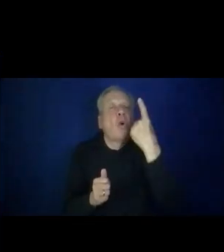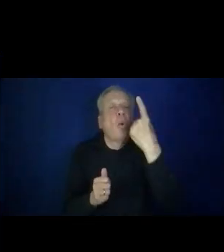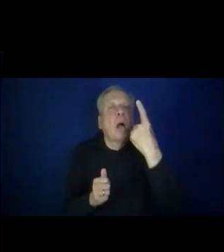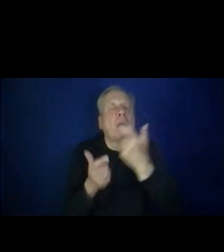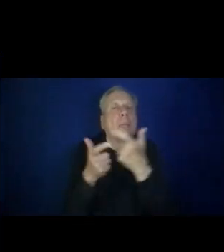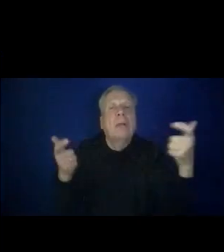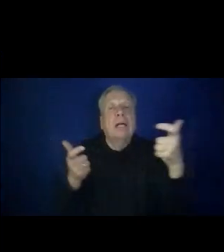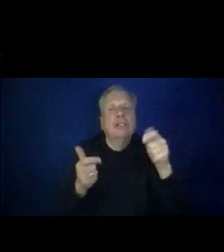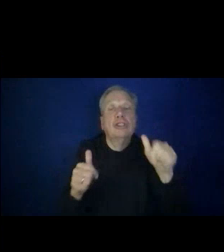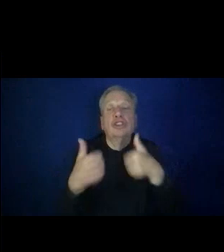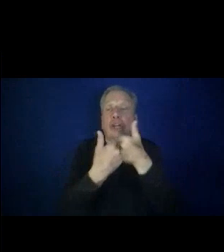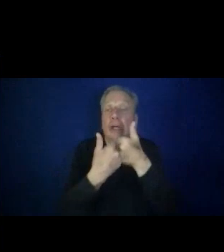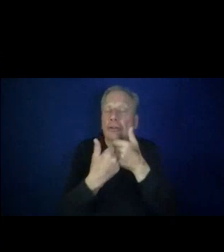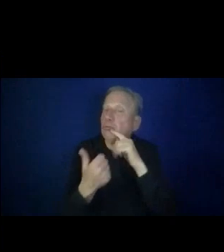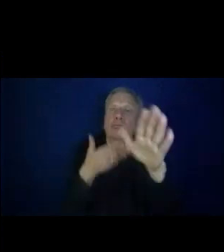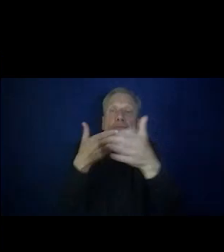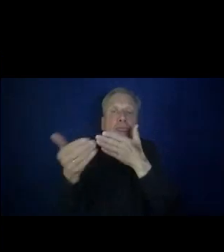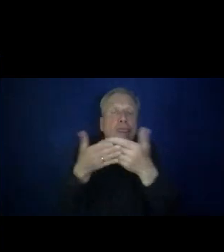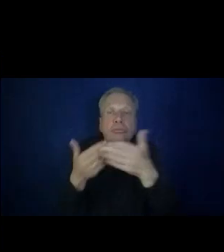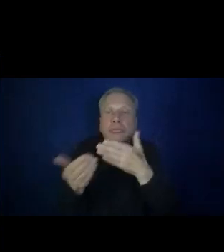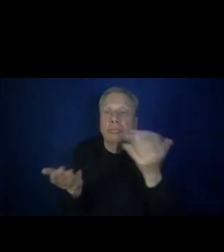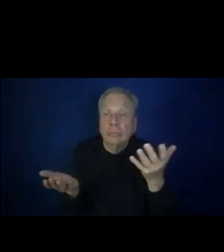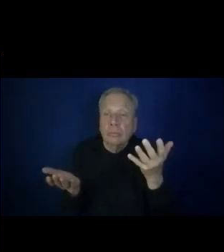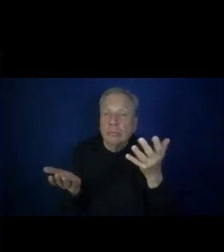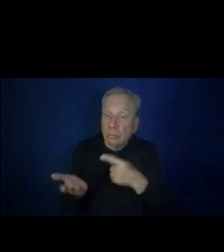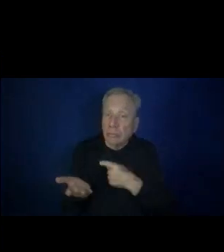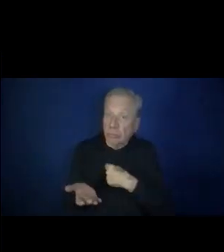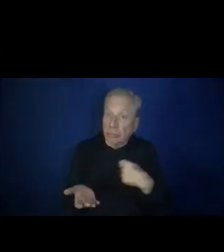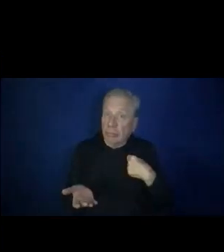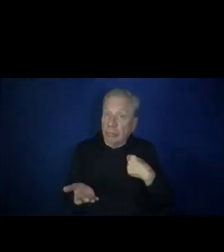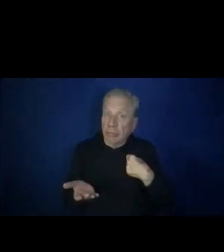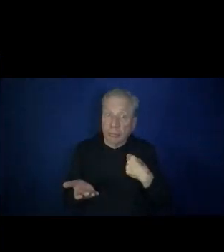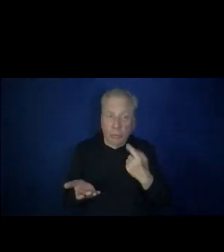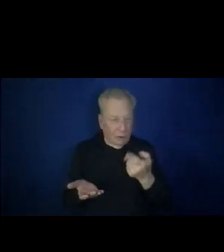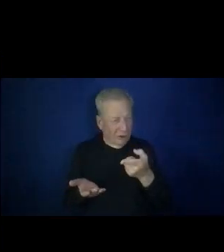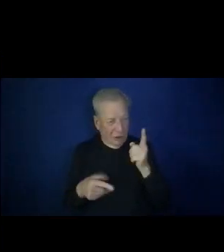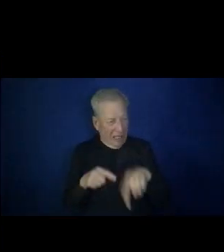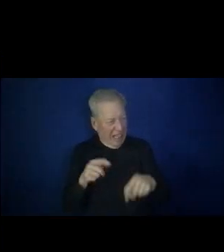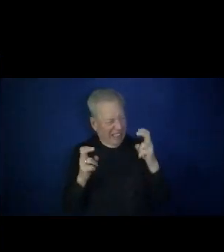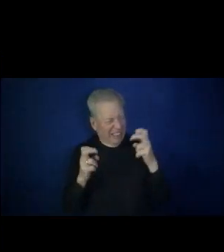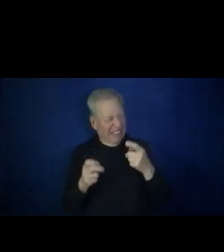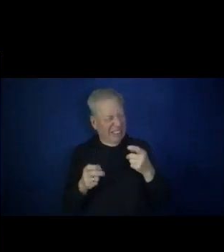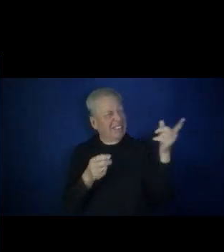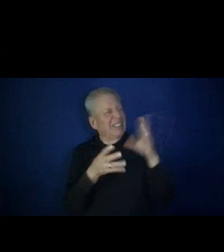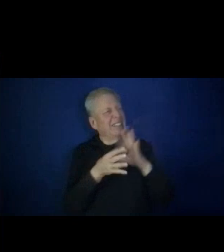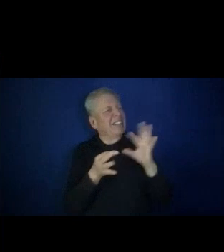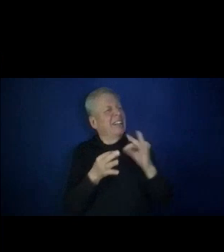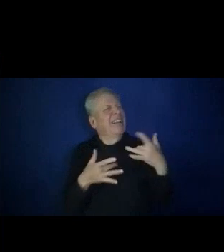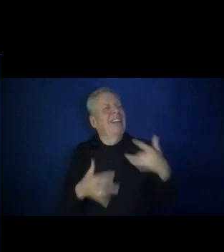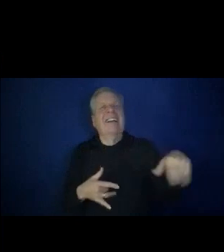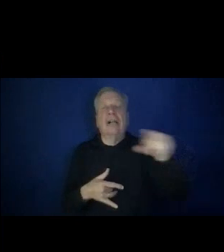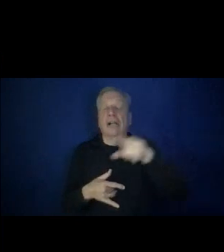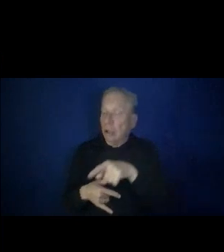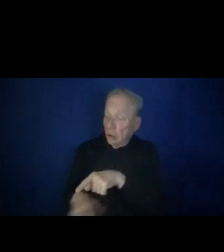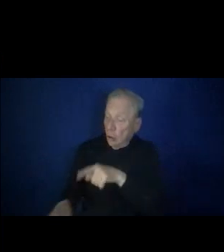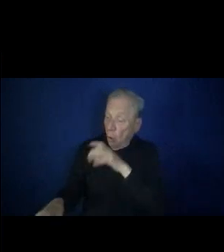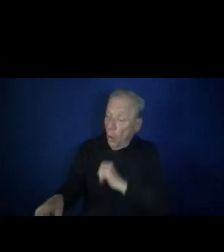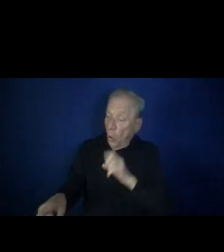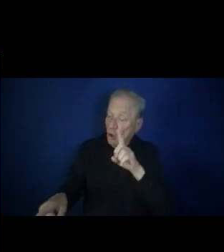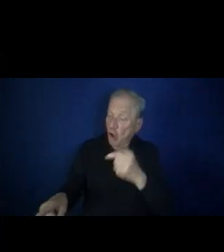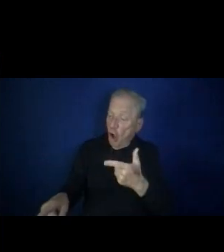is even though, you know, say, well, you can't teach an old dog new tricks or whatever, but one of the things we have a